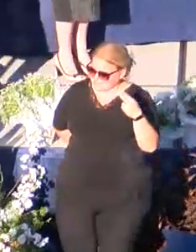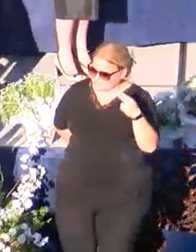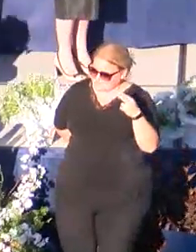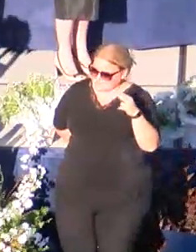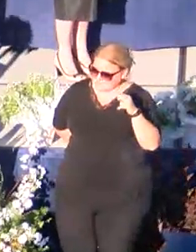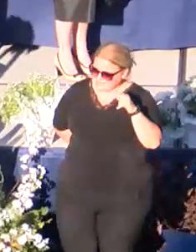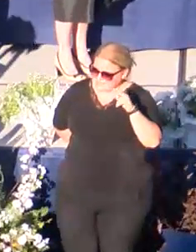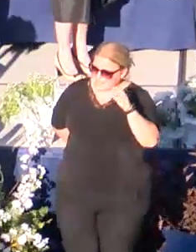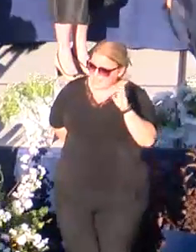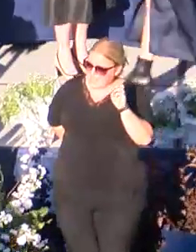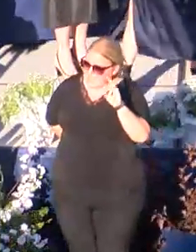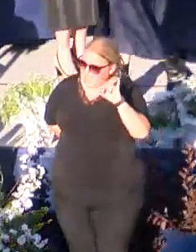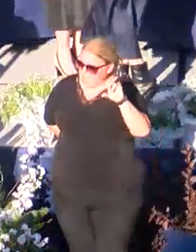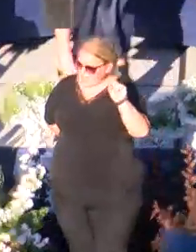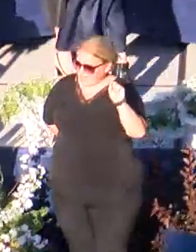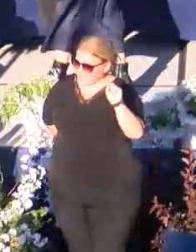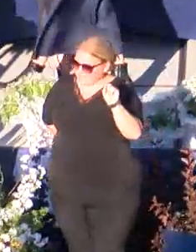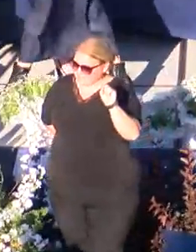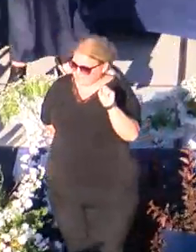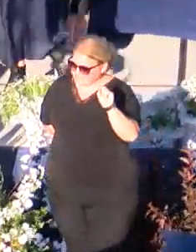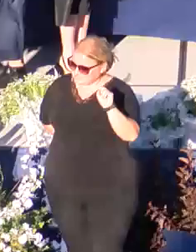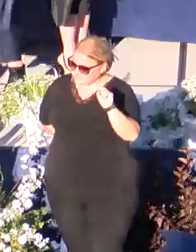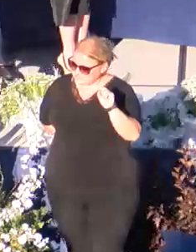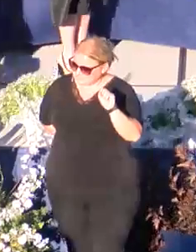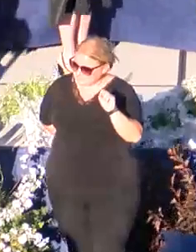Amaris Raquel Garza.